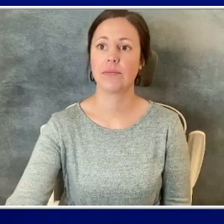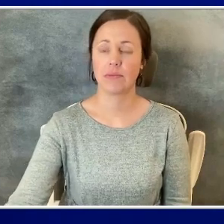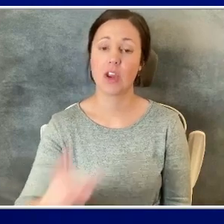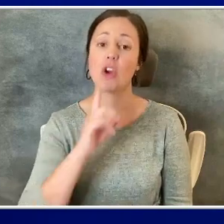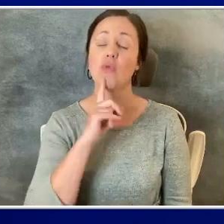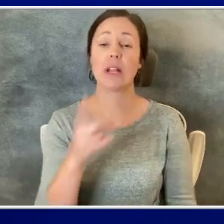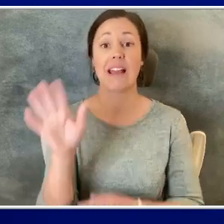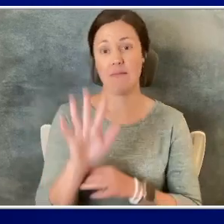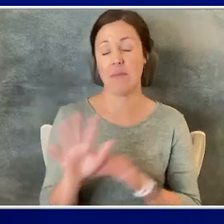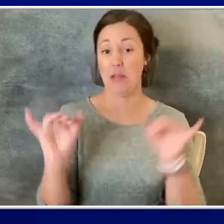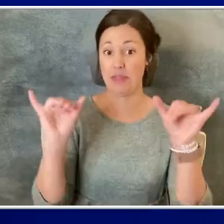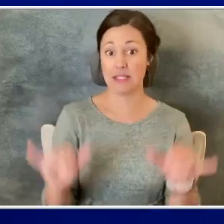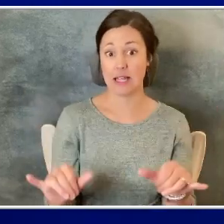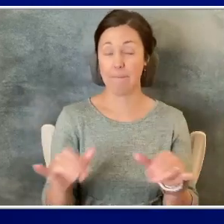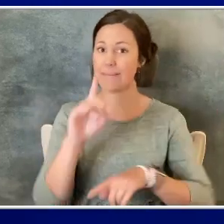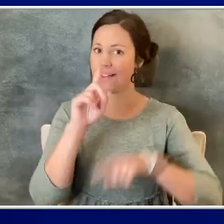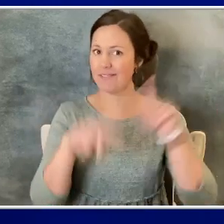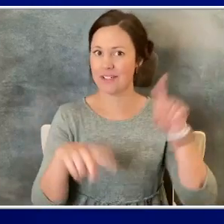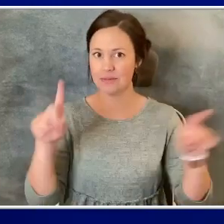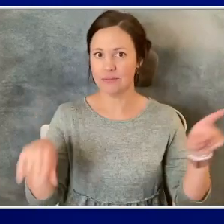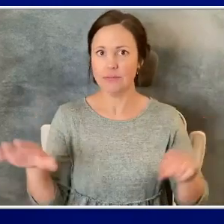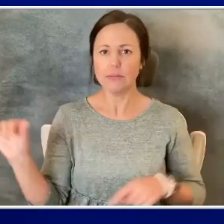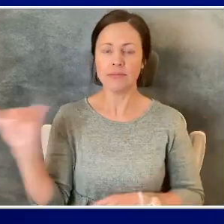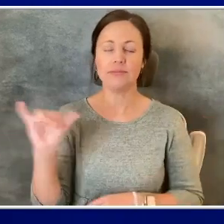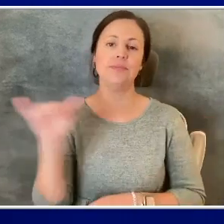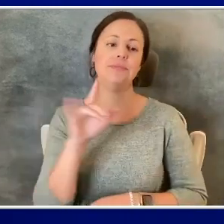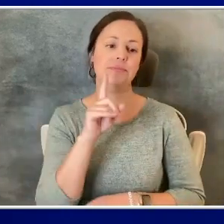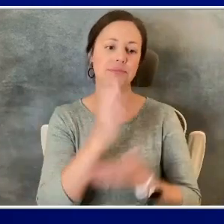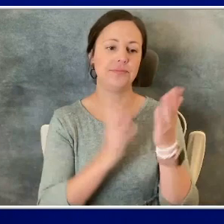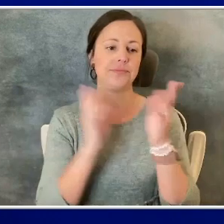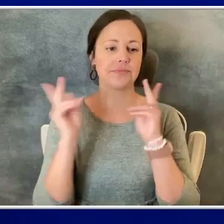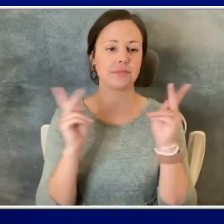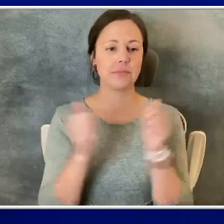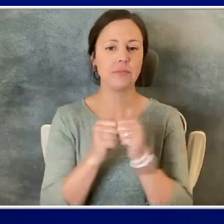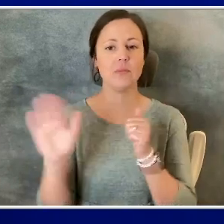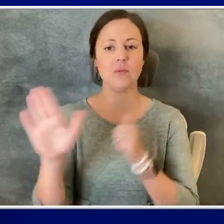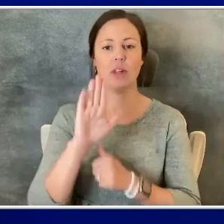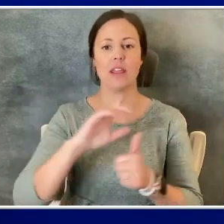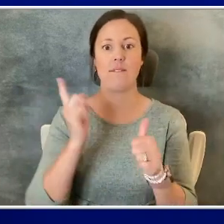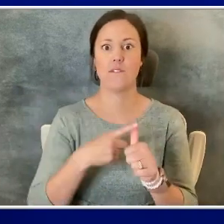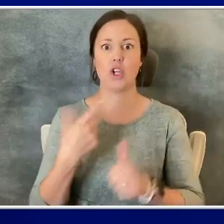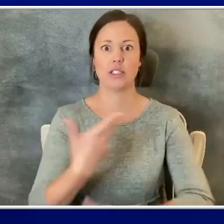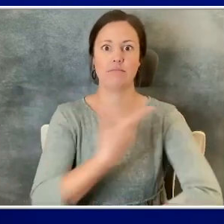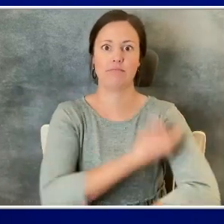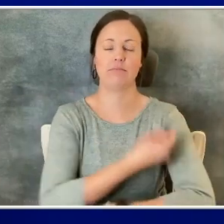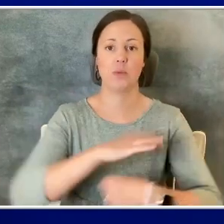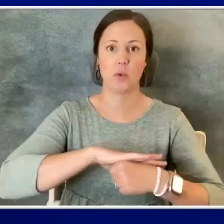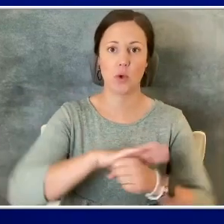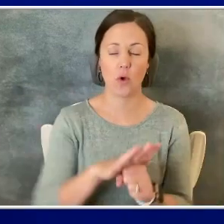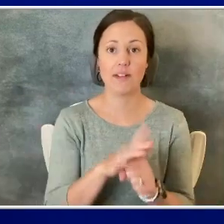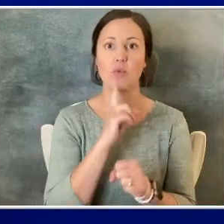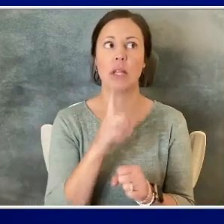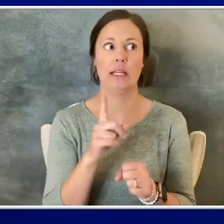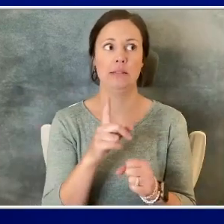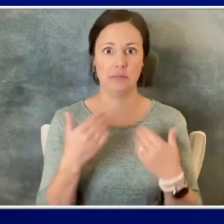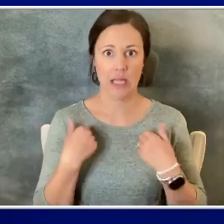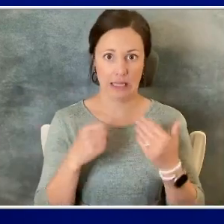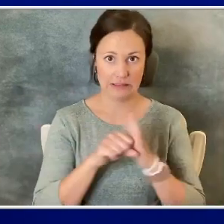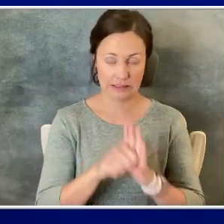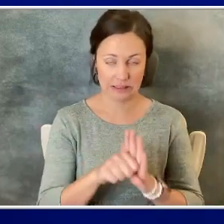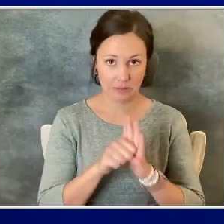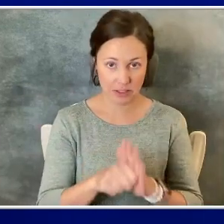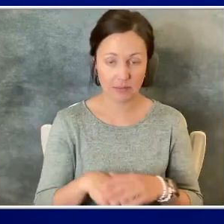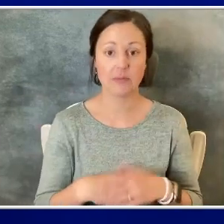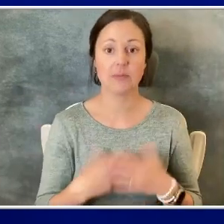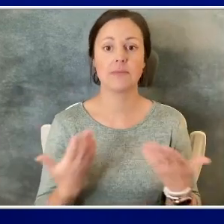some people with their first vaccine dose of the COVID vaccine ever, they had certainly symptoms, systemic symptoms